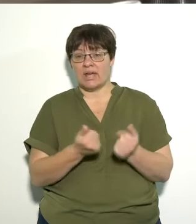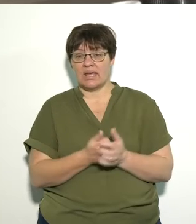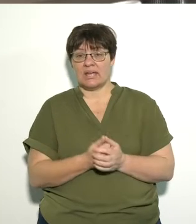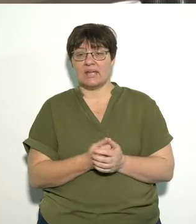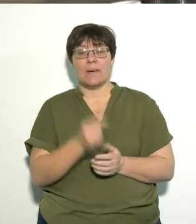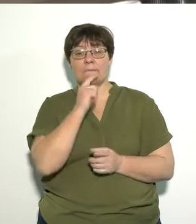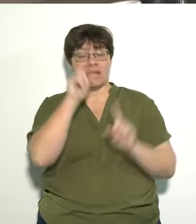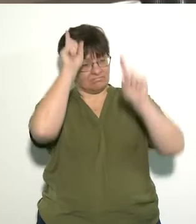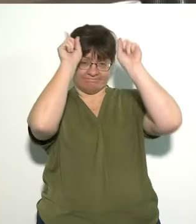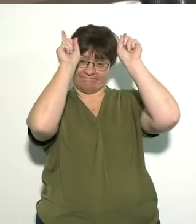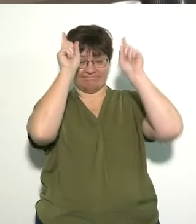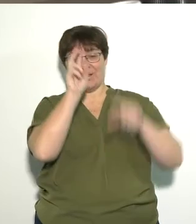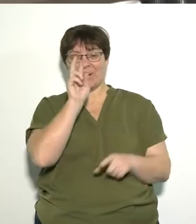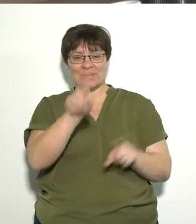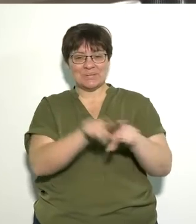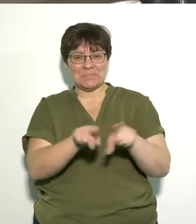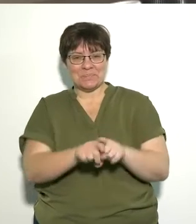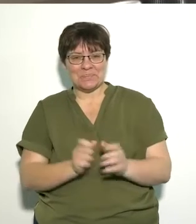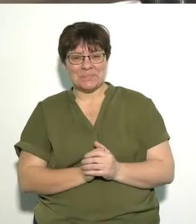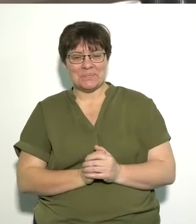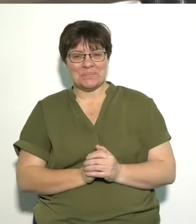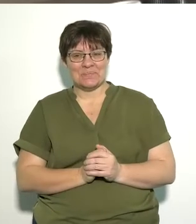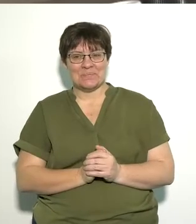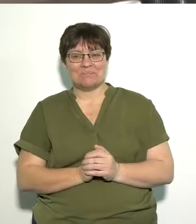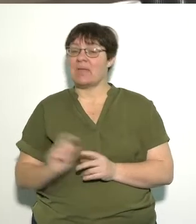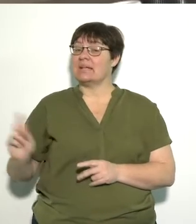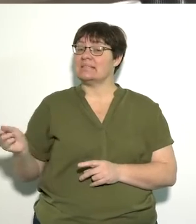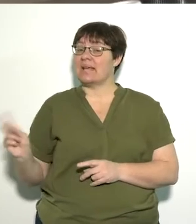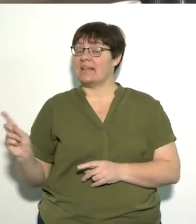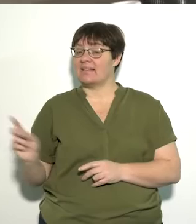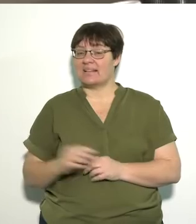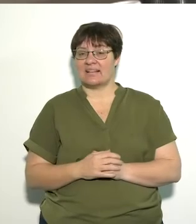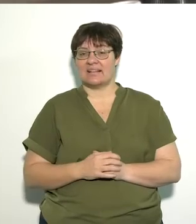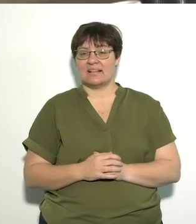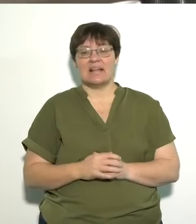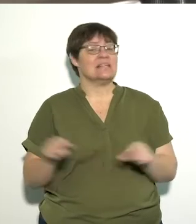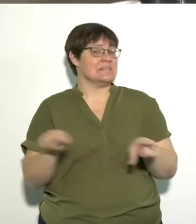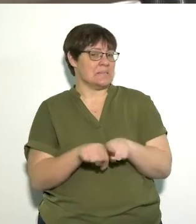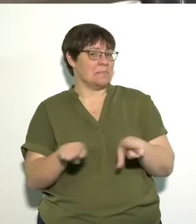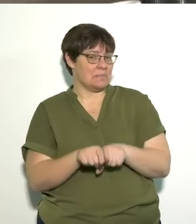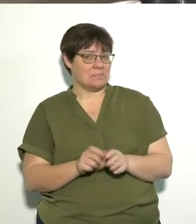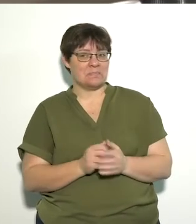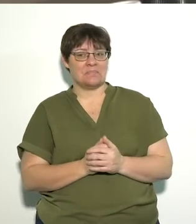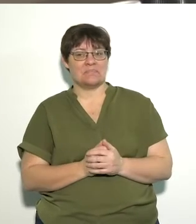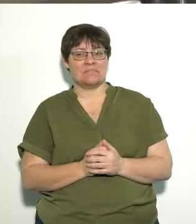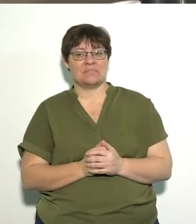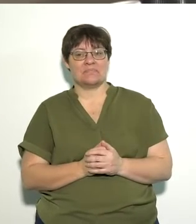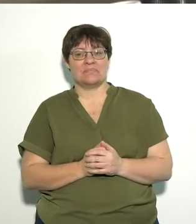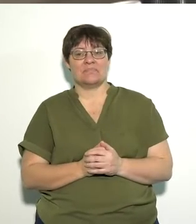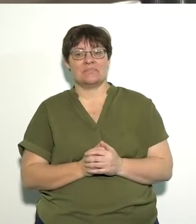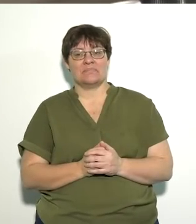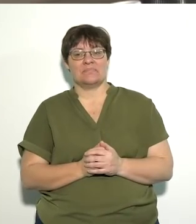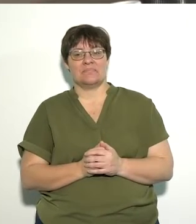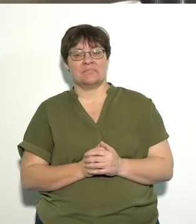that is what it's going to look like. For the tail, you are going to do the same thing. You are going to